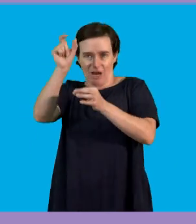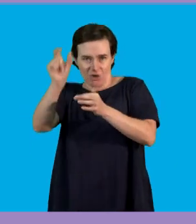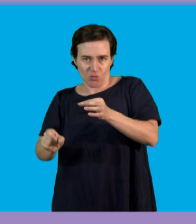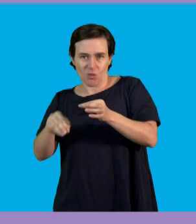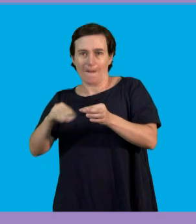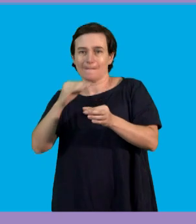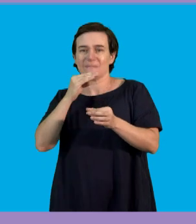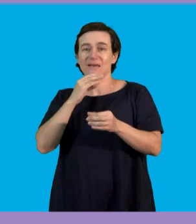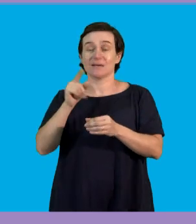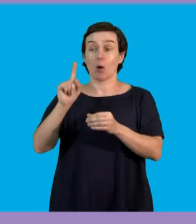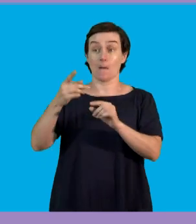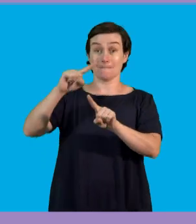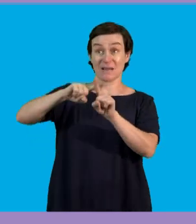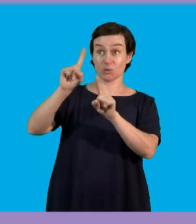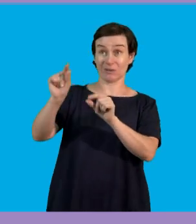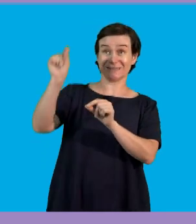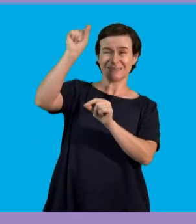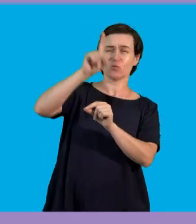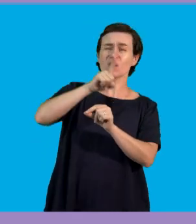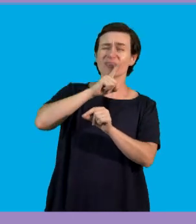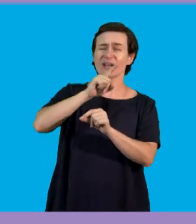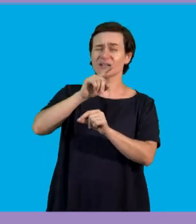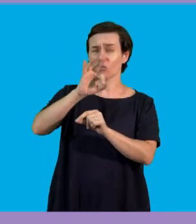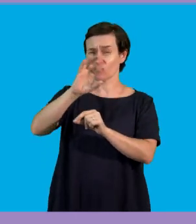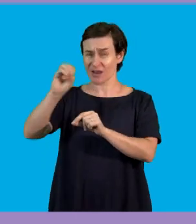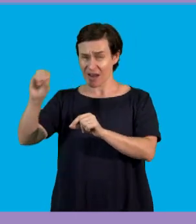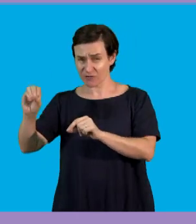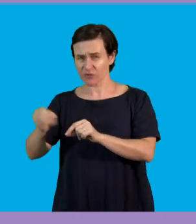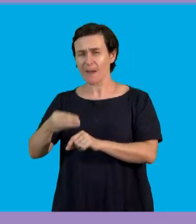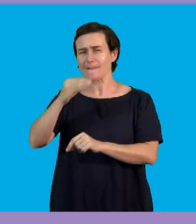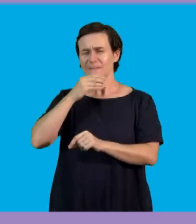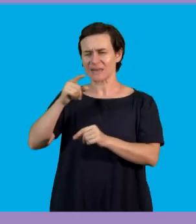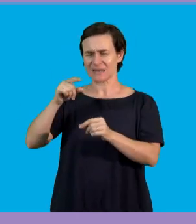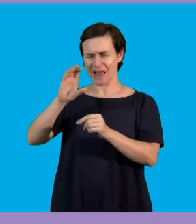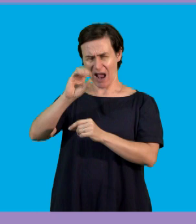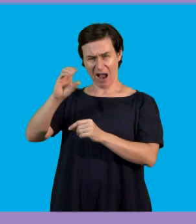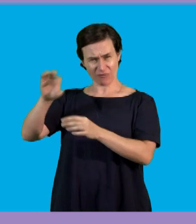1,300. How many hundreds do we have? That is 300. But the